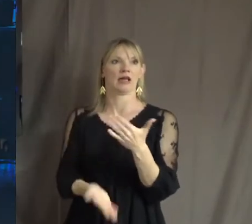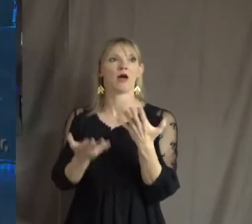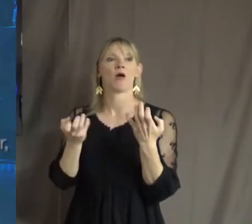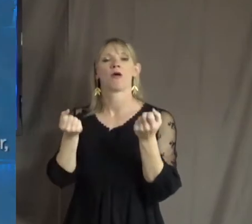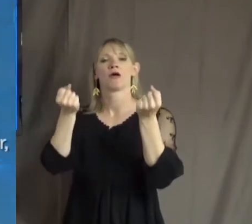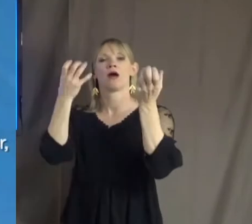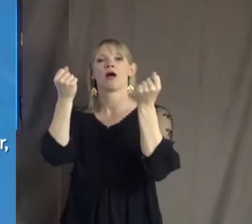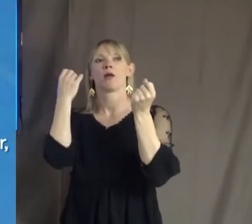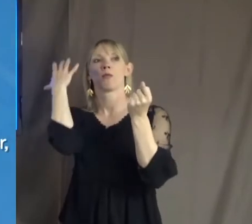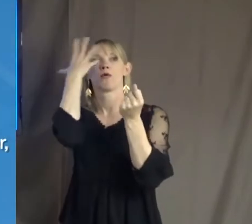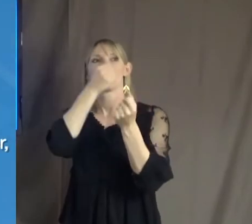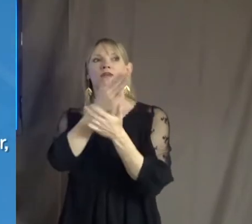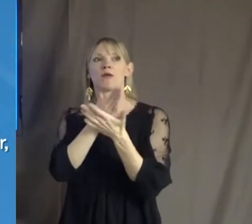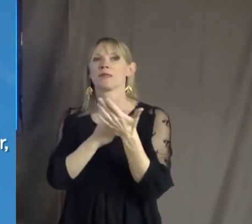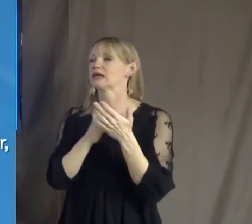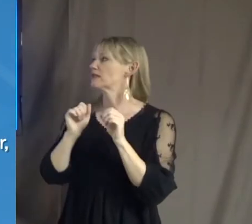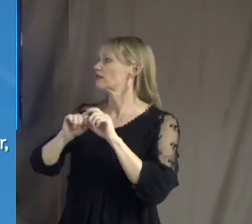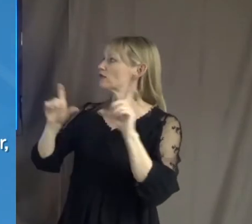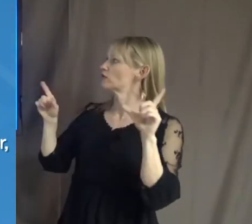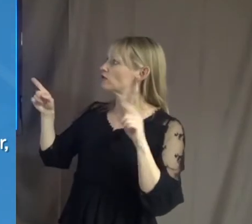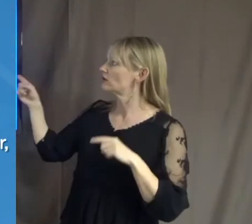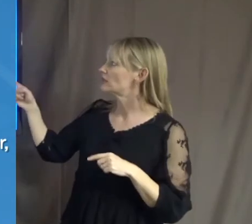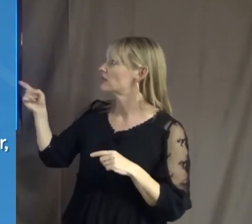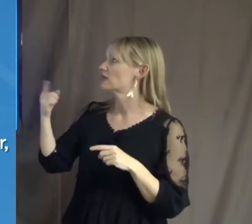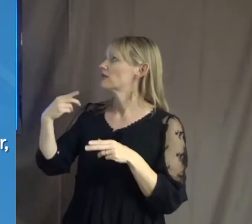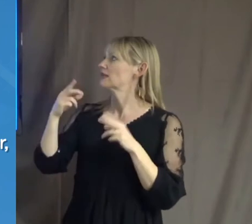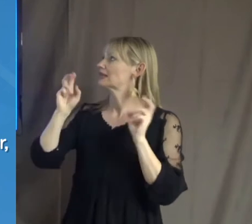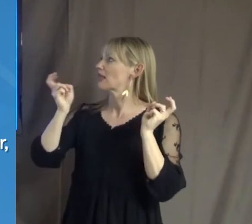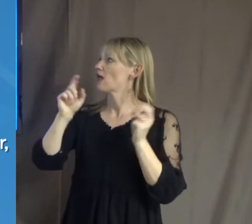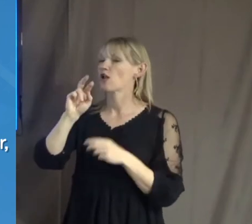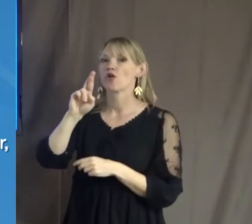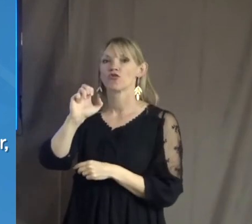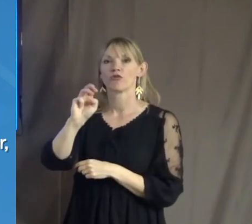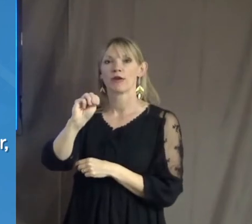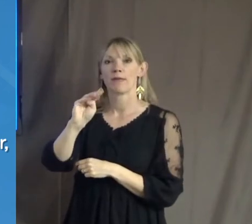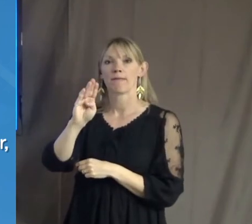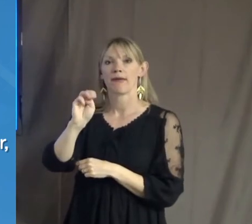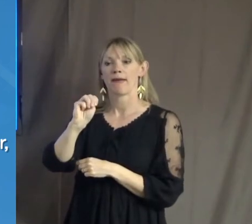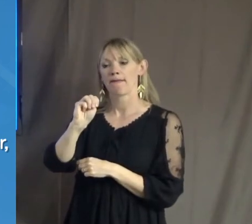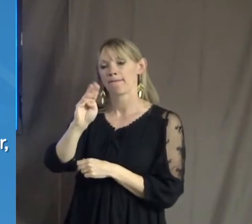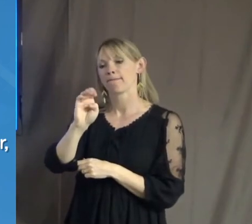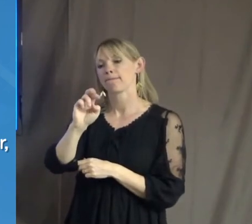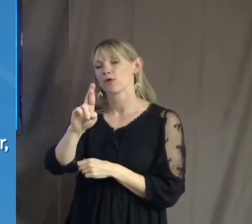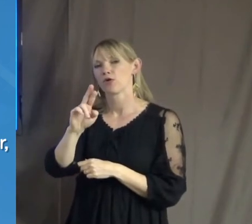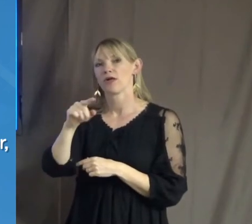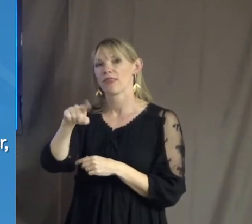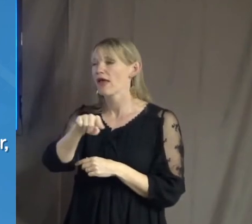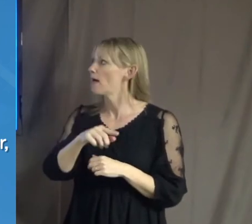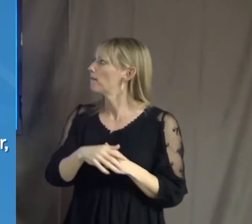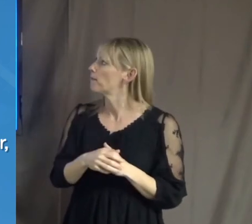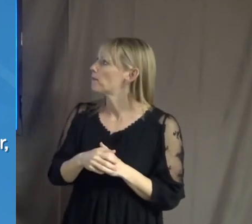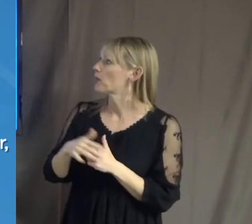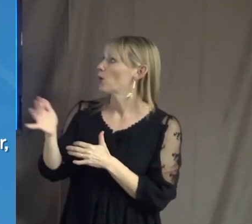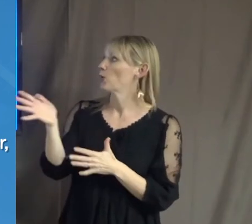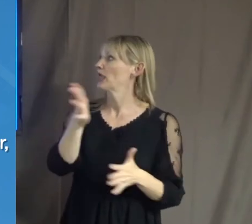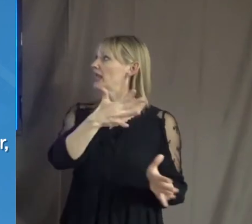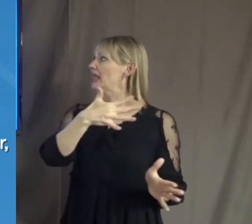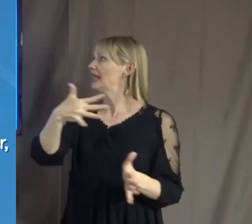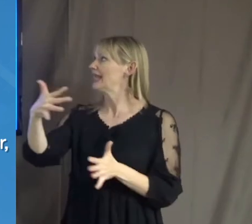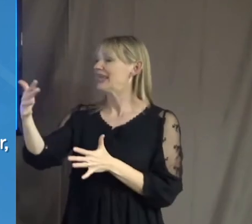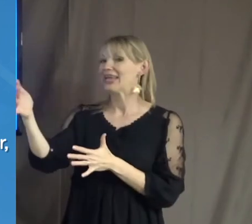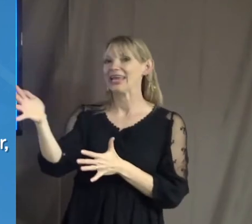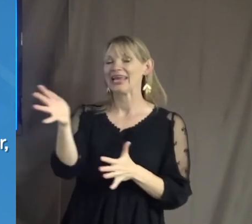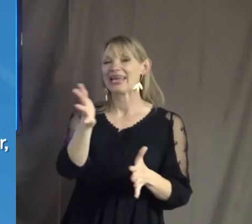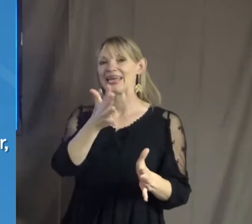the screens. It's called Remember Them. In the blowing of the wind and in